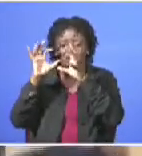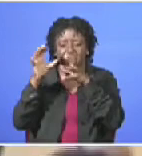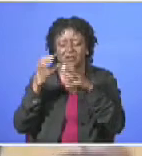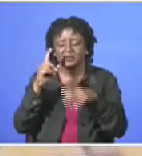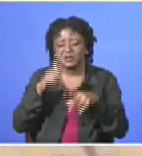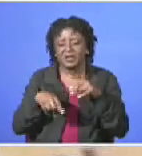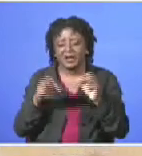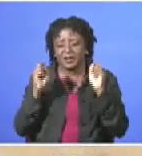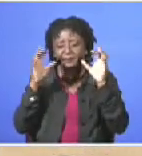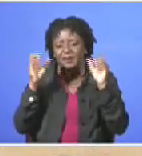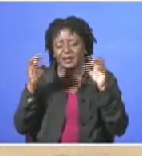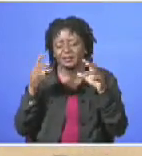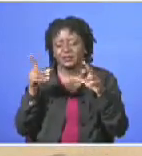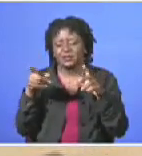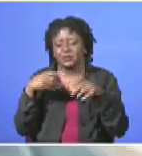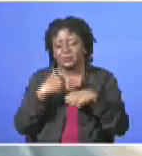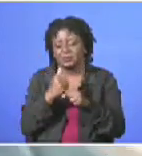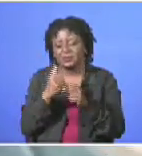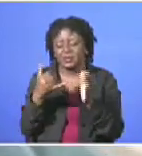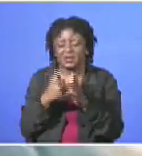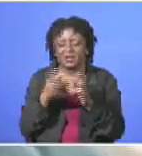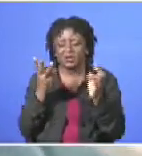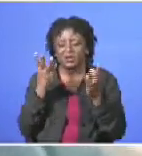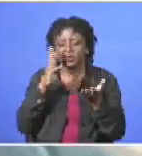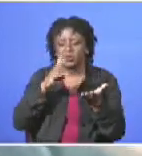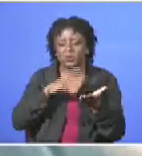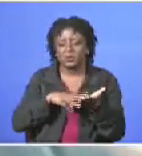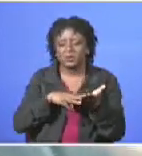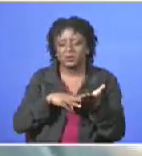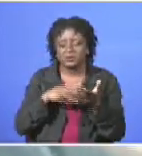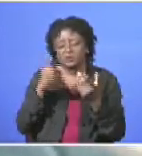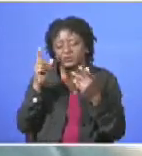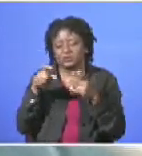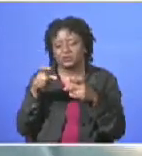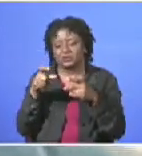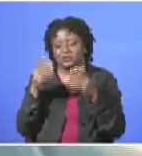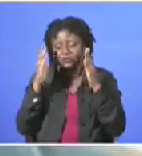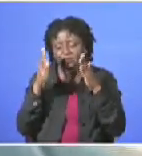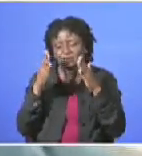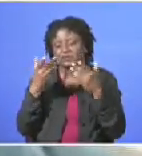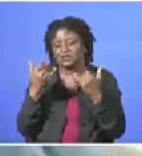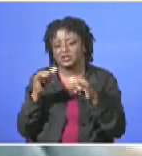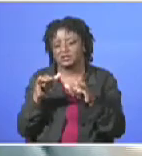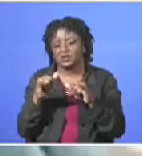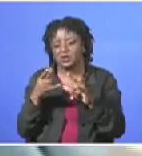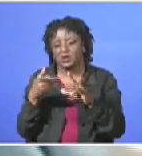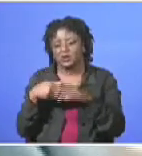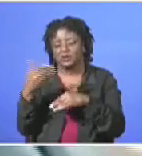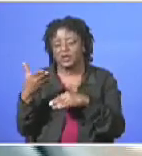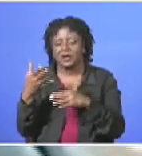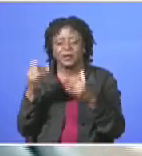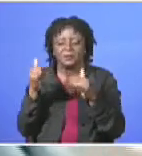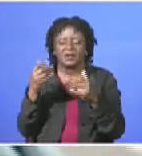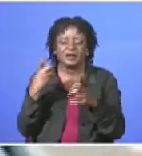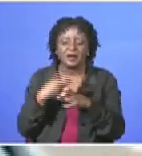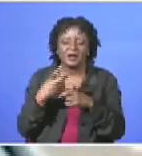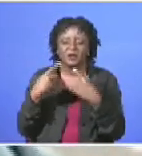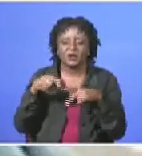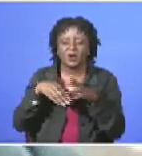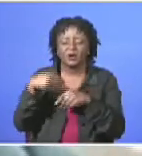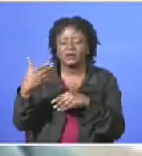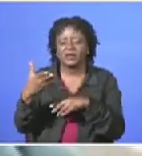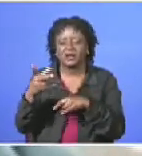panic, then I think it's making anything worse. But the sense of urgency, you go there and play hard. And if you really see them making the playoffs, you got to go there and compete. And it's just making it more